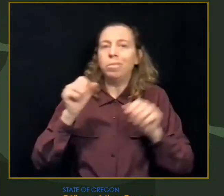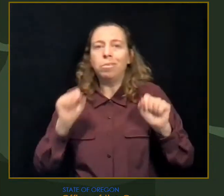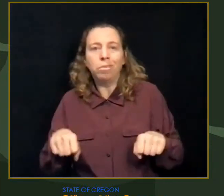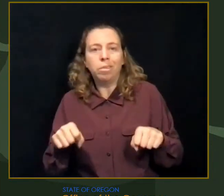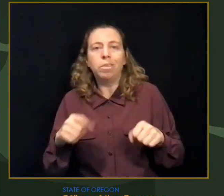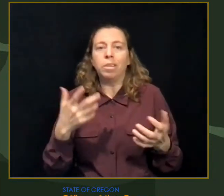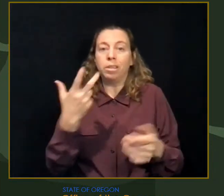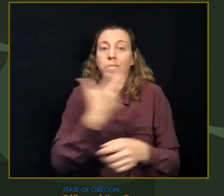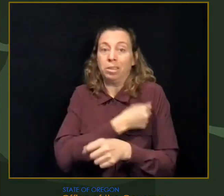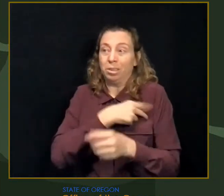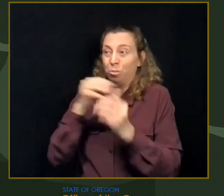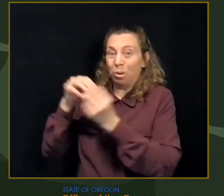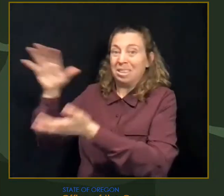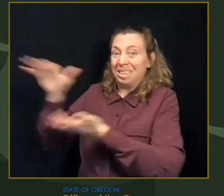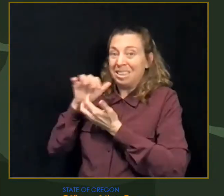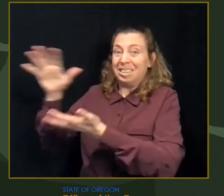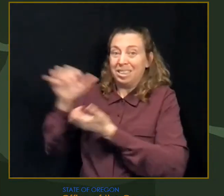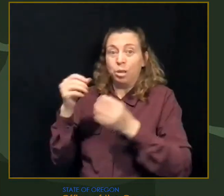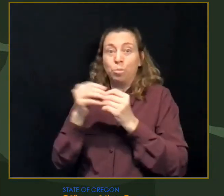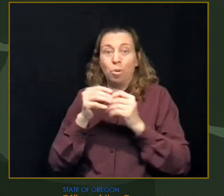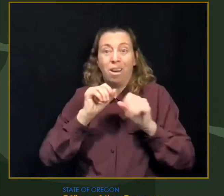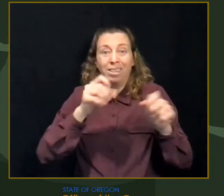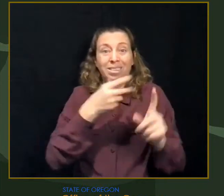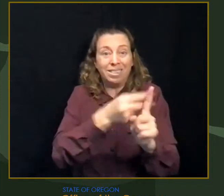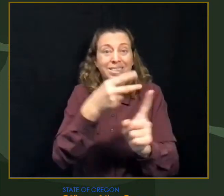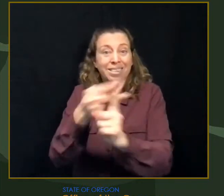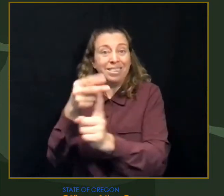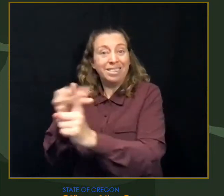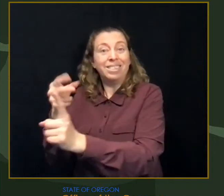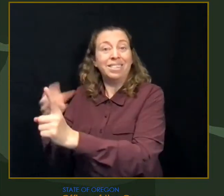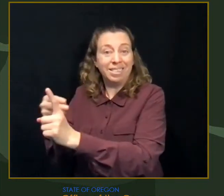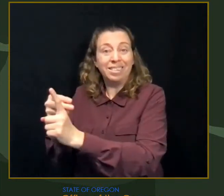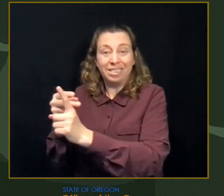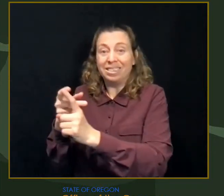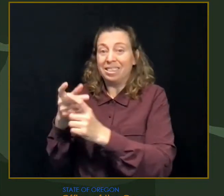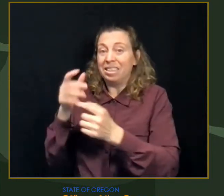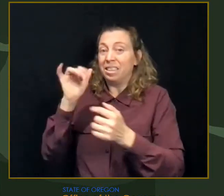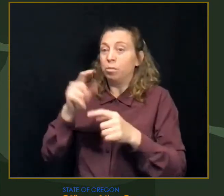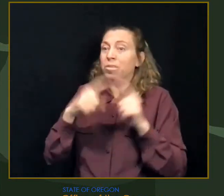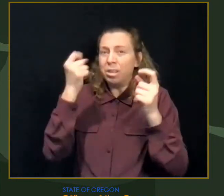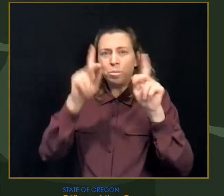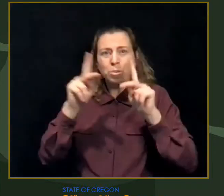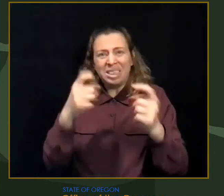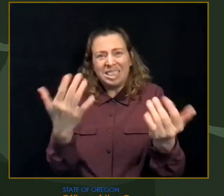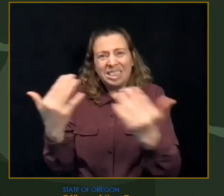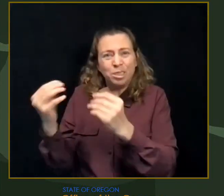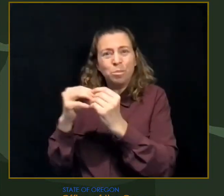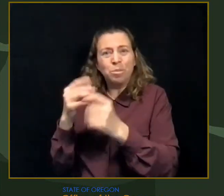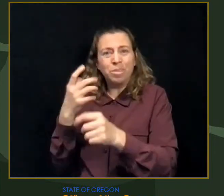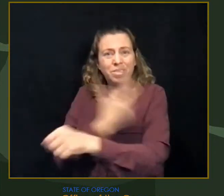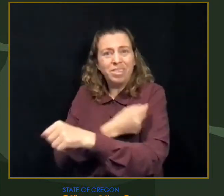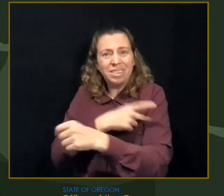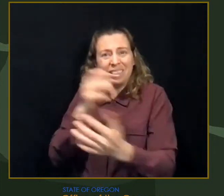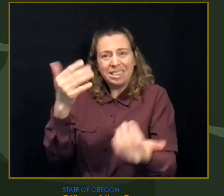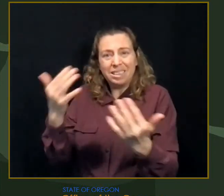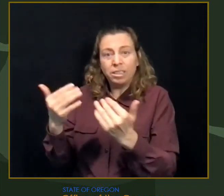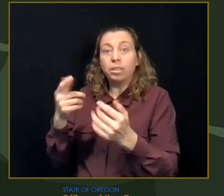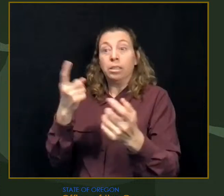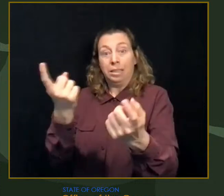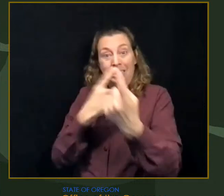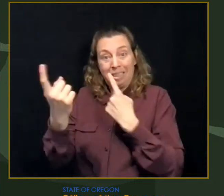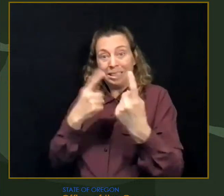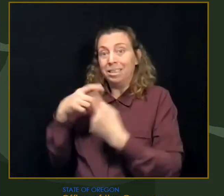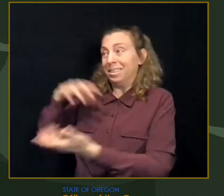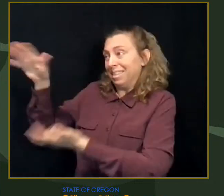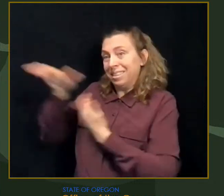state, they're not quite where we'd like. And we are working towards getting more vaccines and moving them to primary care. And I'll let Dr. Harganani tell you a